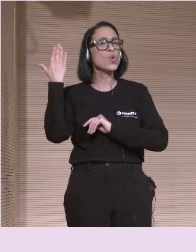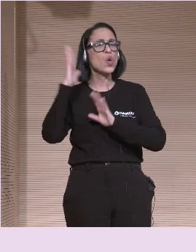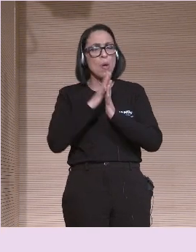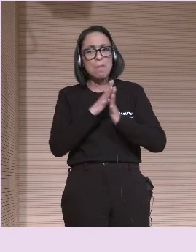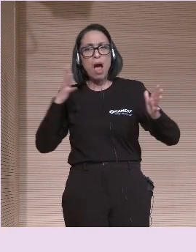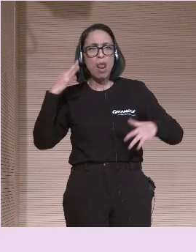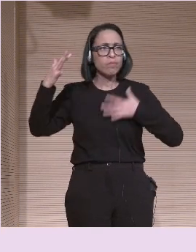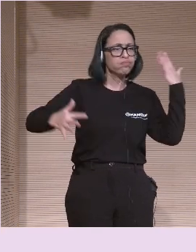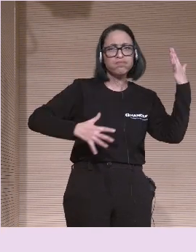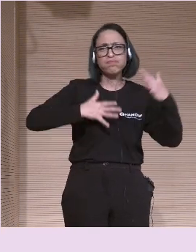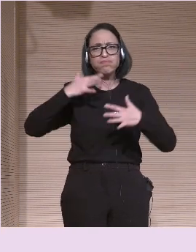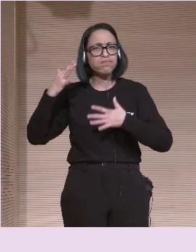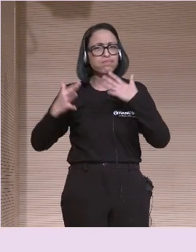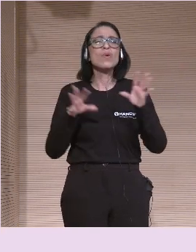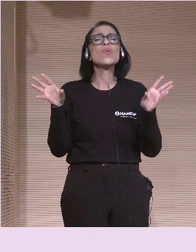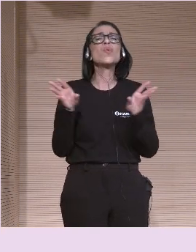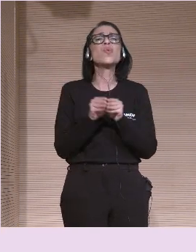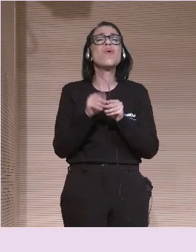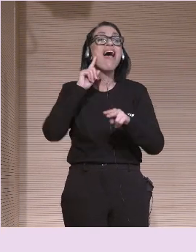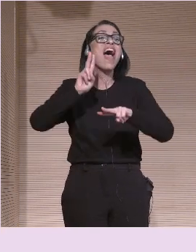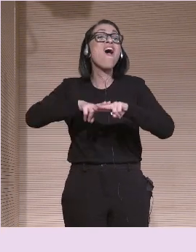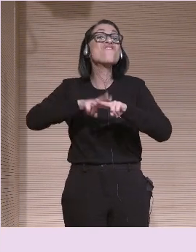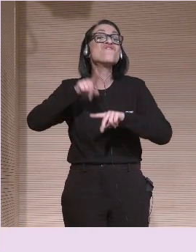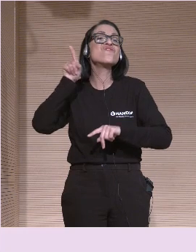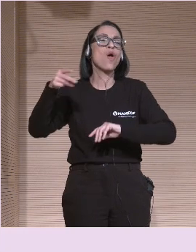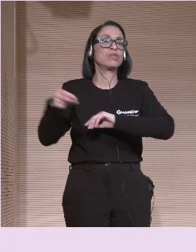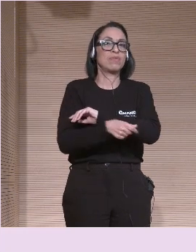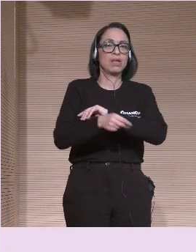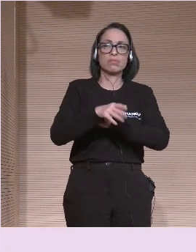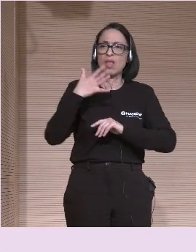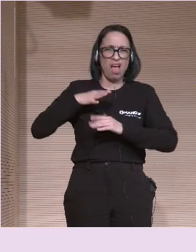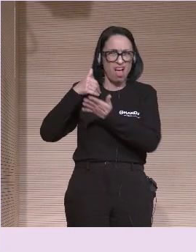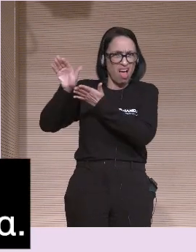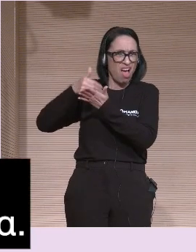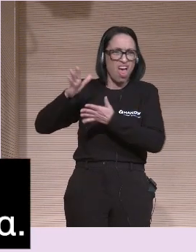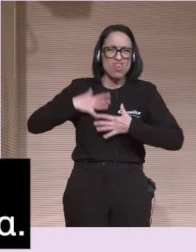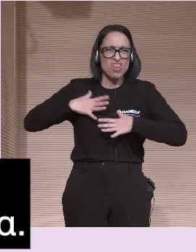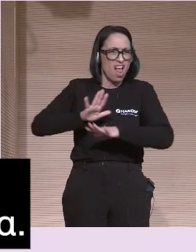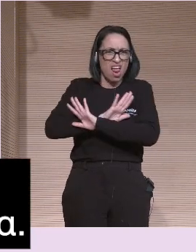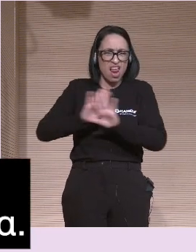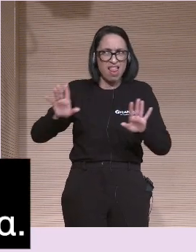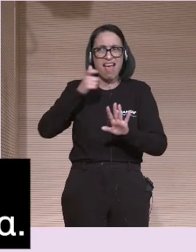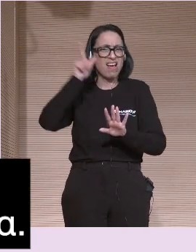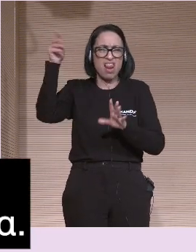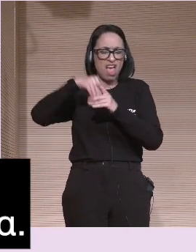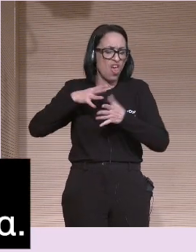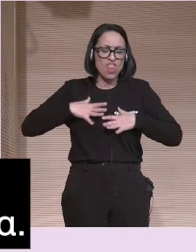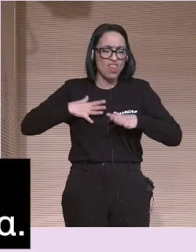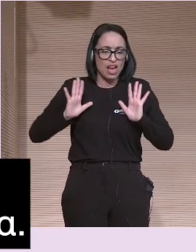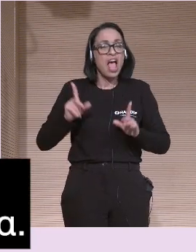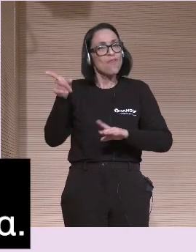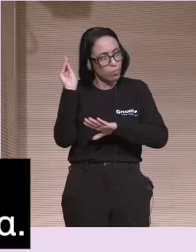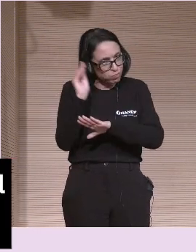and the popular press was very sort of anti-immigrant. And we just enacted the Aliens Act, which was the first bit of legislation which was designed to keep people